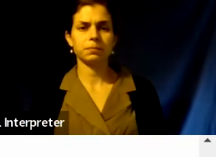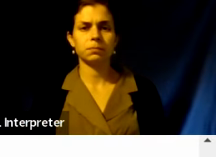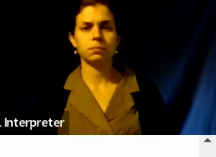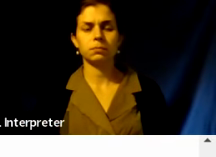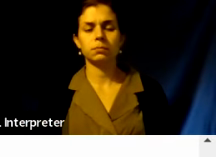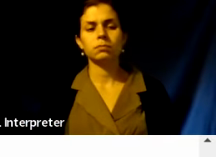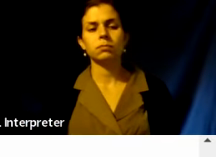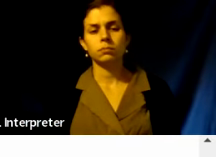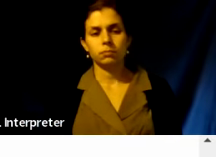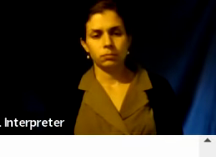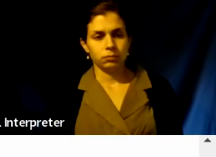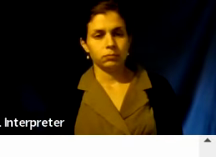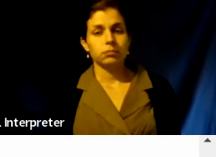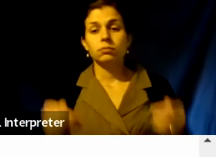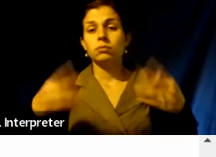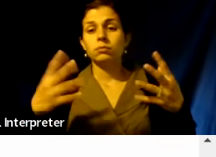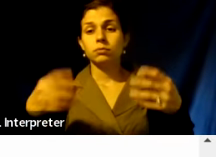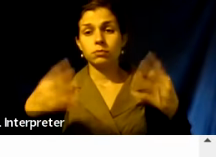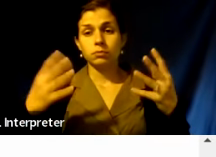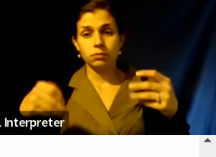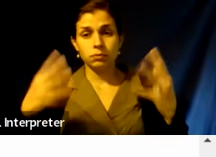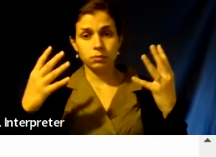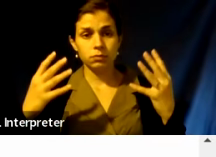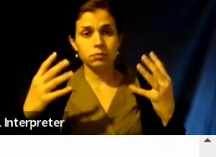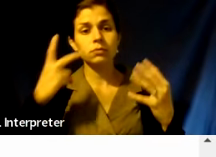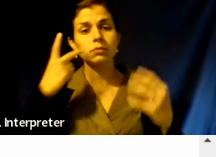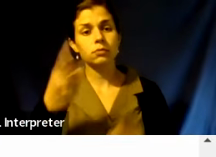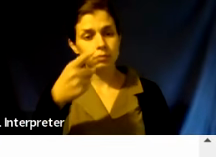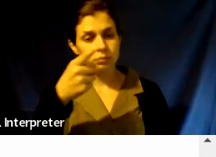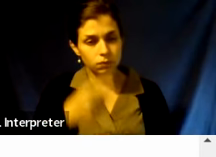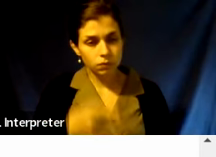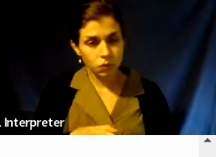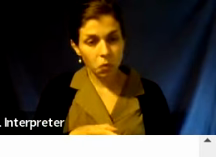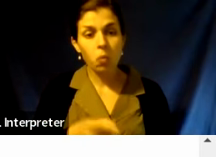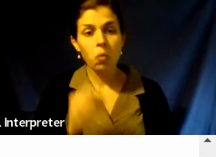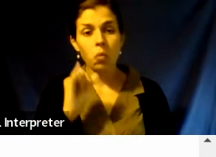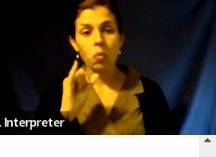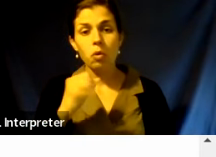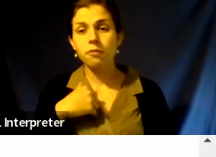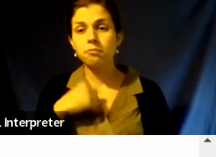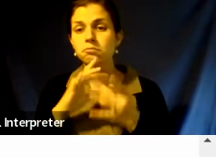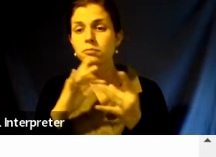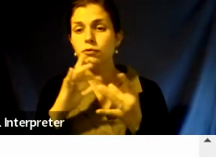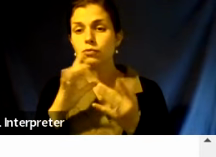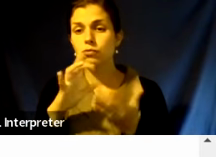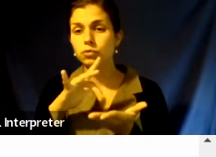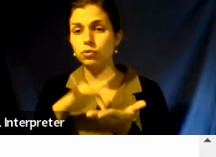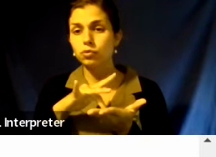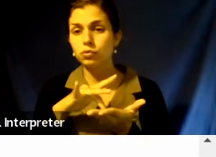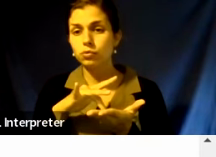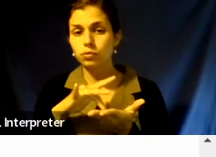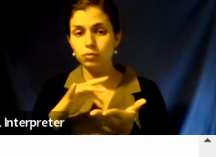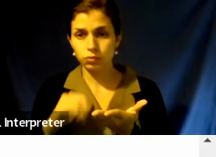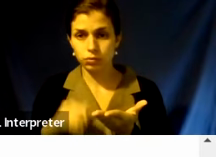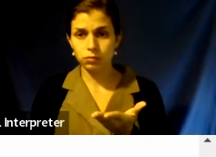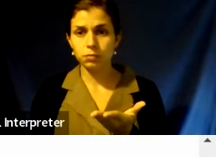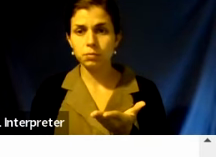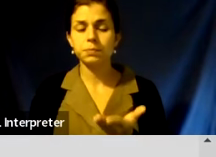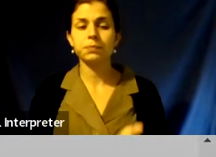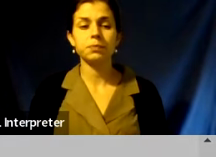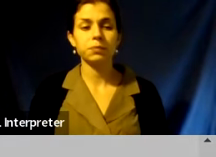If I scroll down a little bit further, I can see there's a message center, and if I click on the